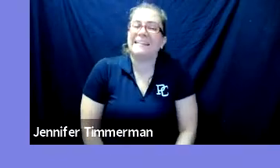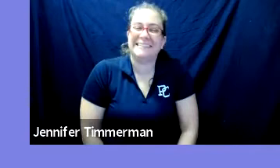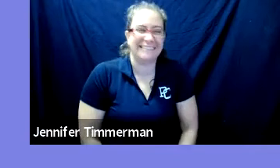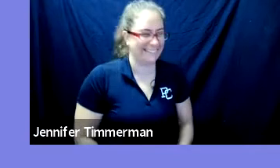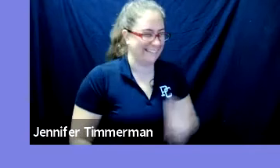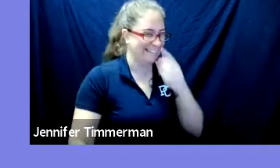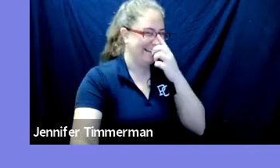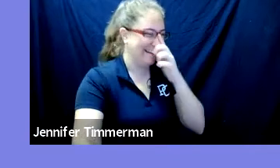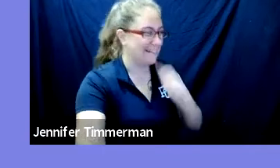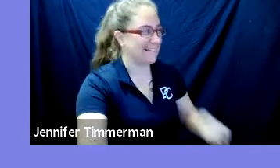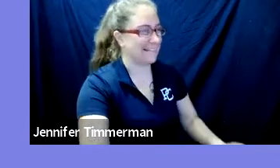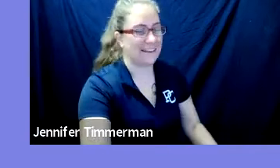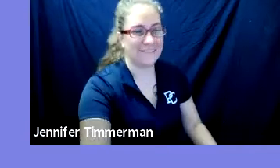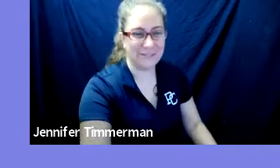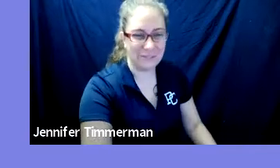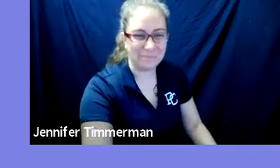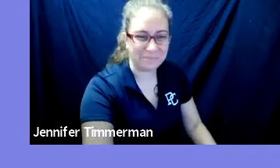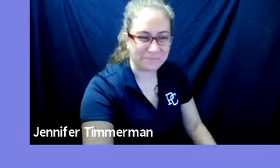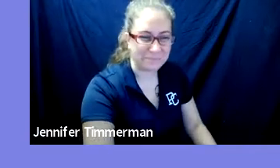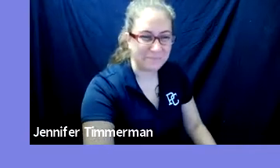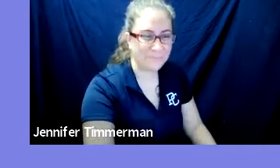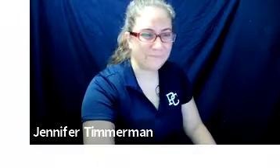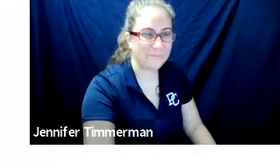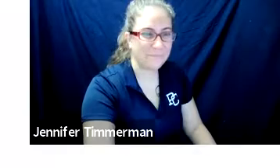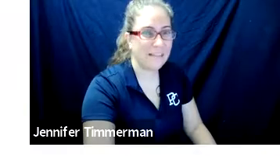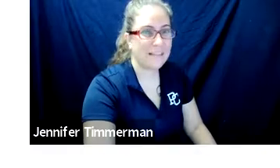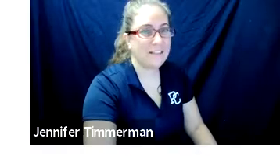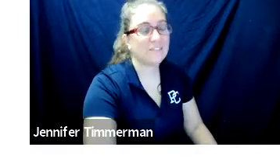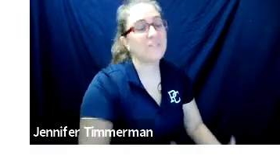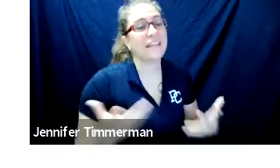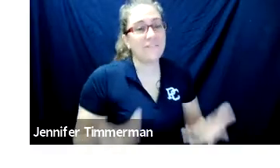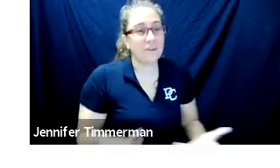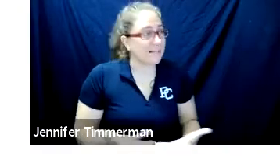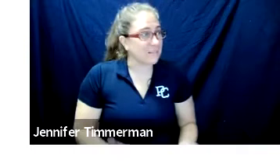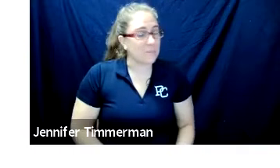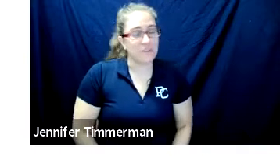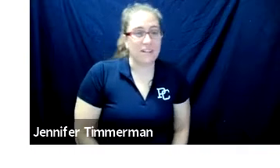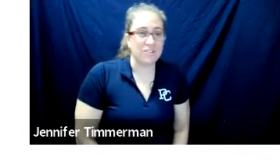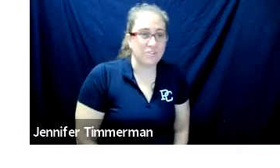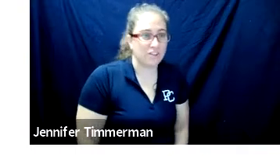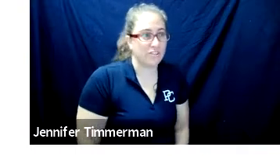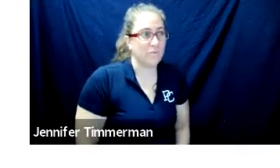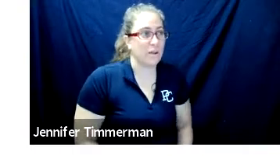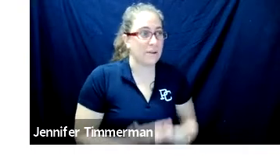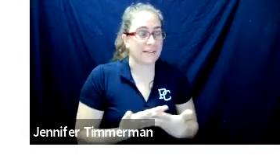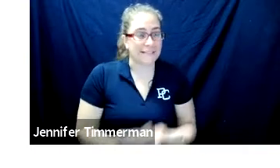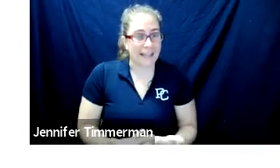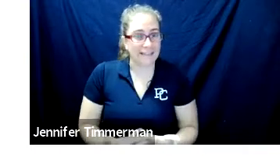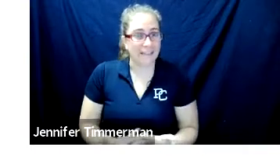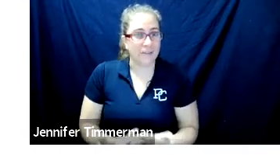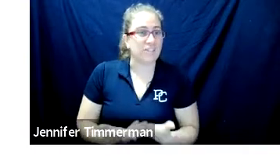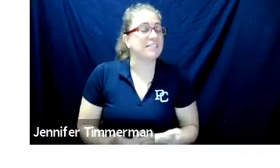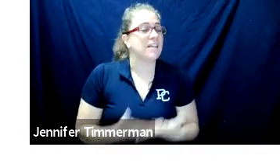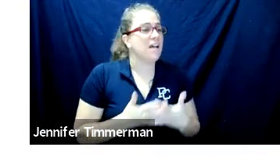back. That's a lot of school. So, and to give you guys a little bit of an introduction to what American